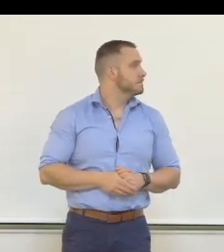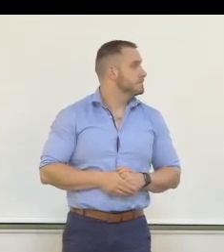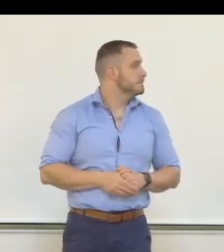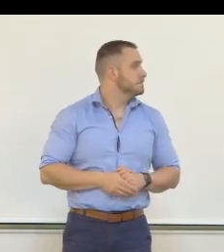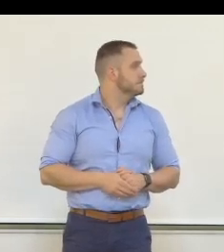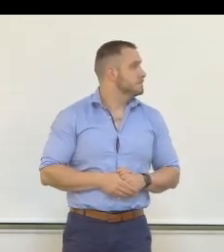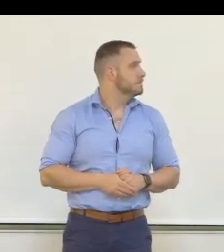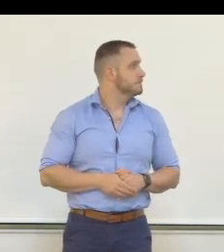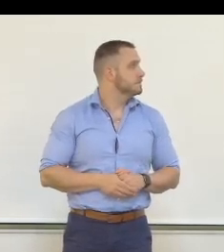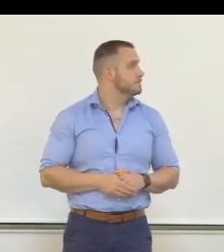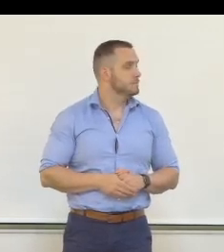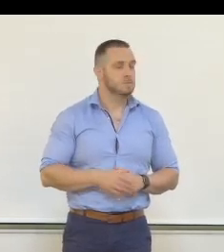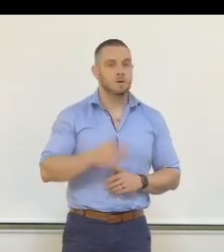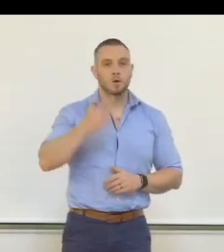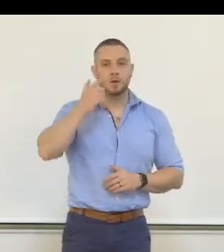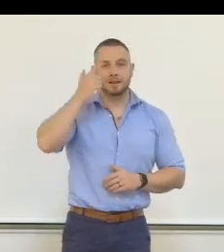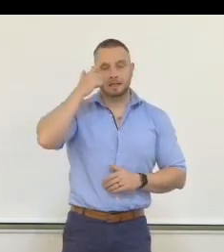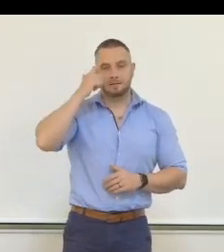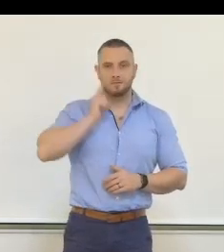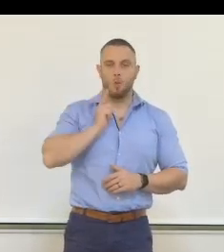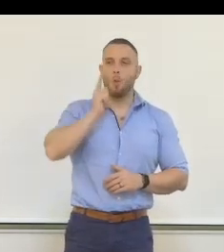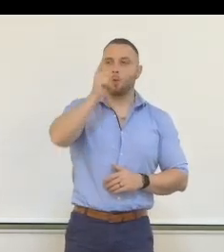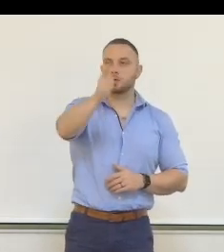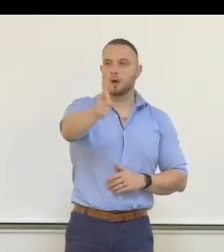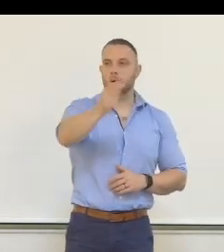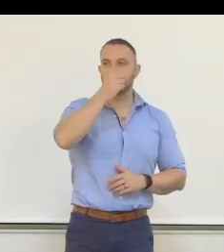And when you think about long-term